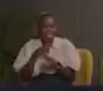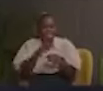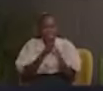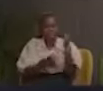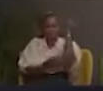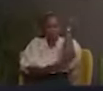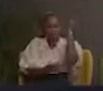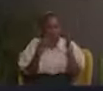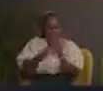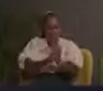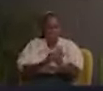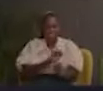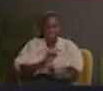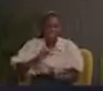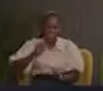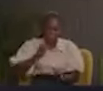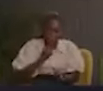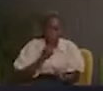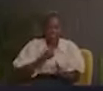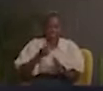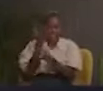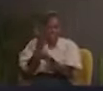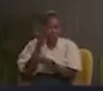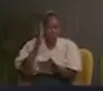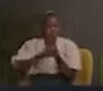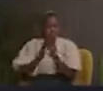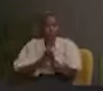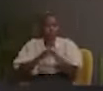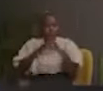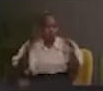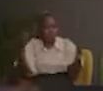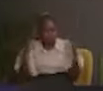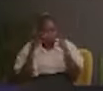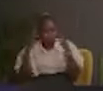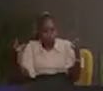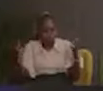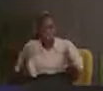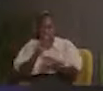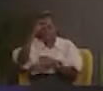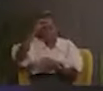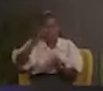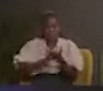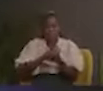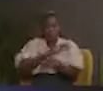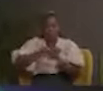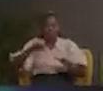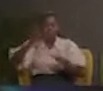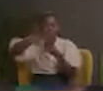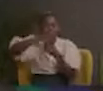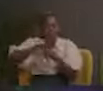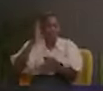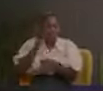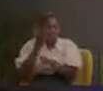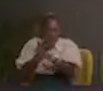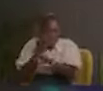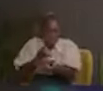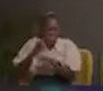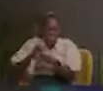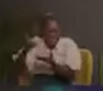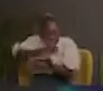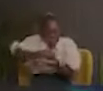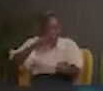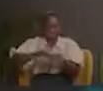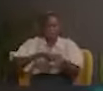instance, a diligent hand shall be made fat. Is that true? That the man who does not plant will beg in harvest. These